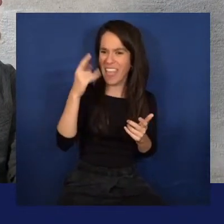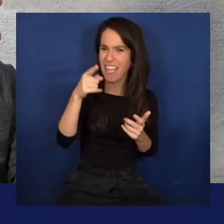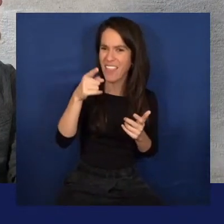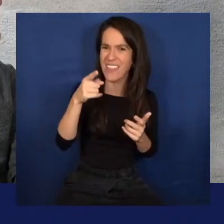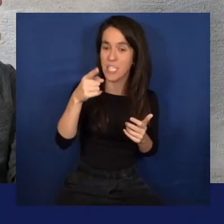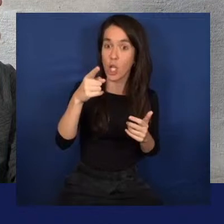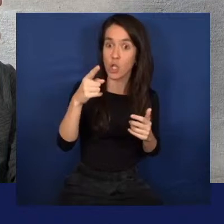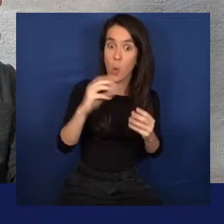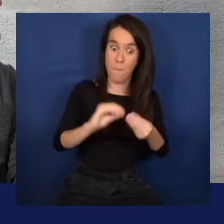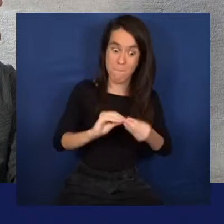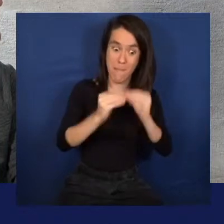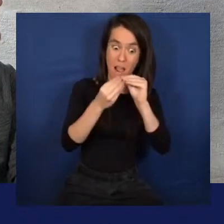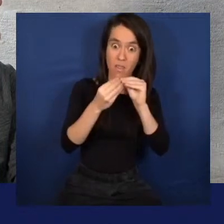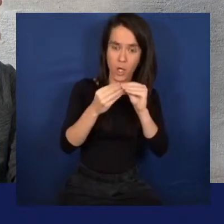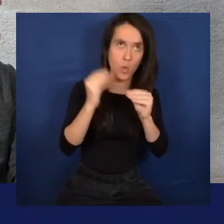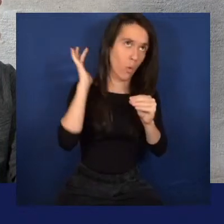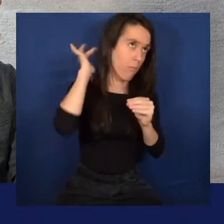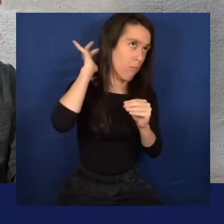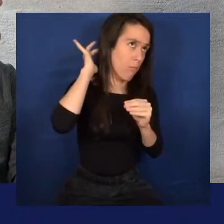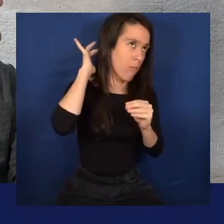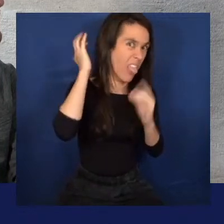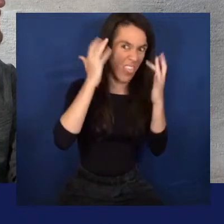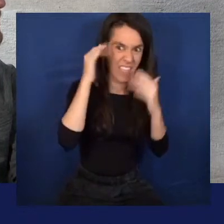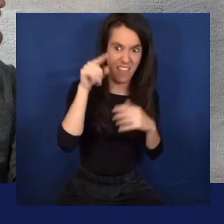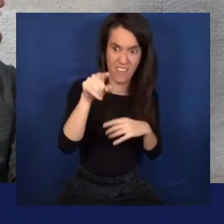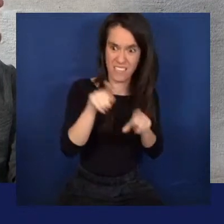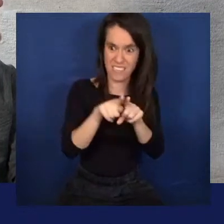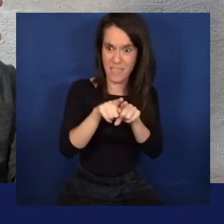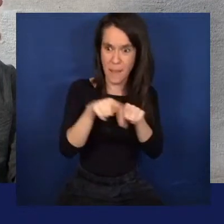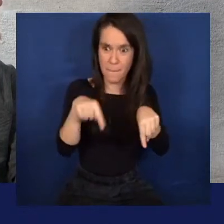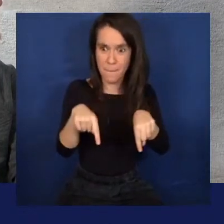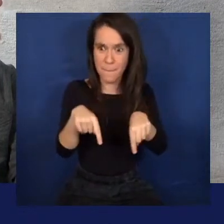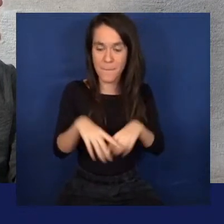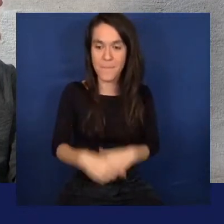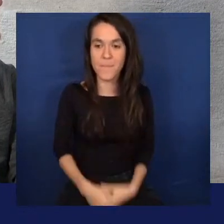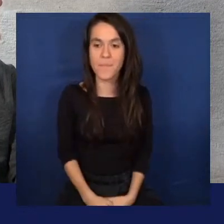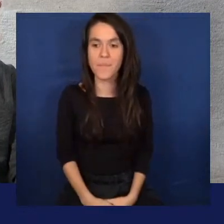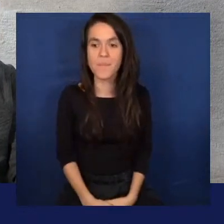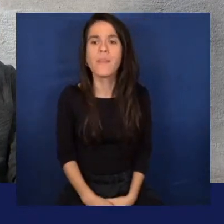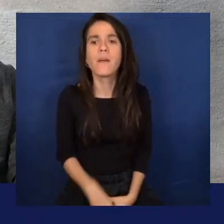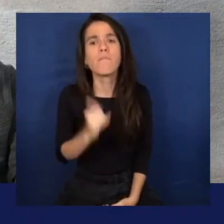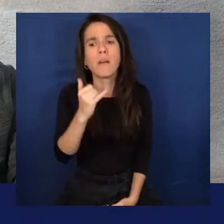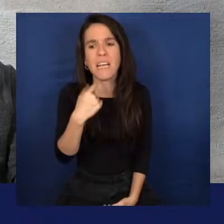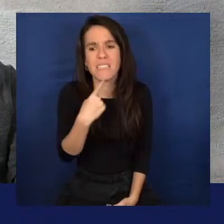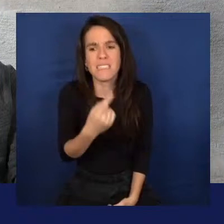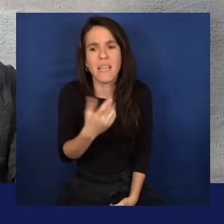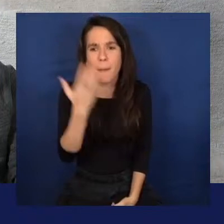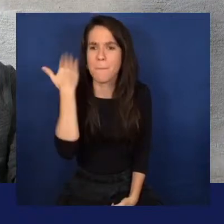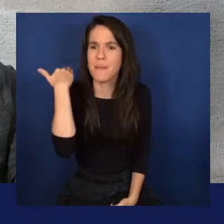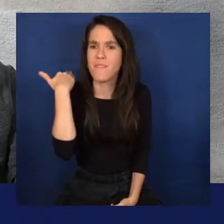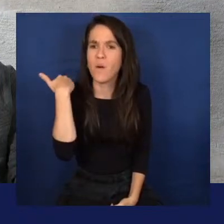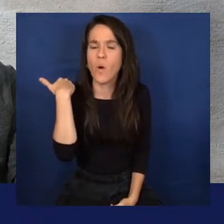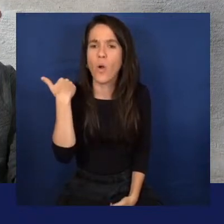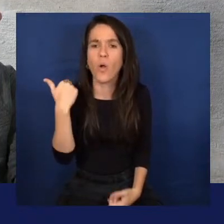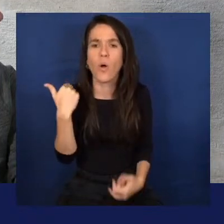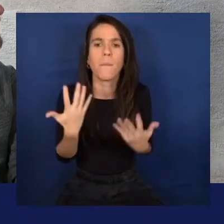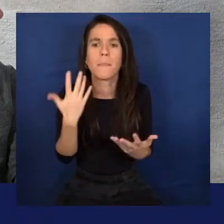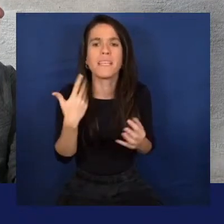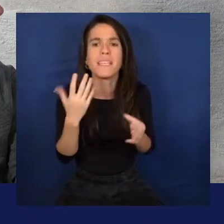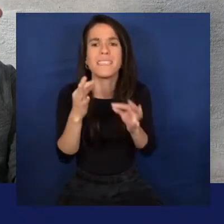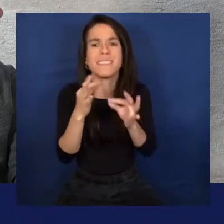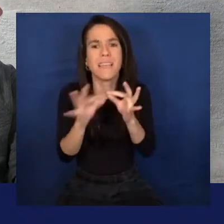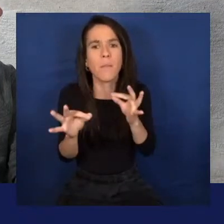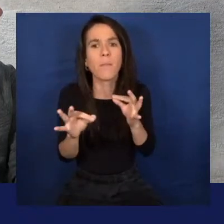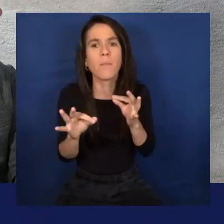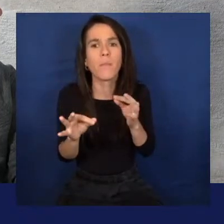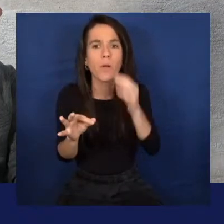colleagues? Yes. As mentioned before, maybe just in a very simple form, but to write down everything you